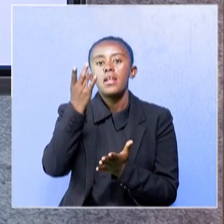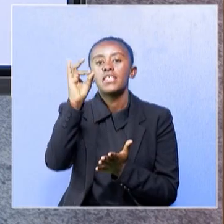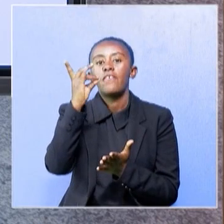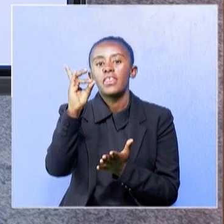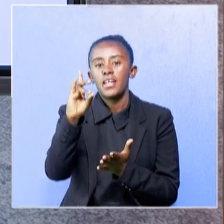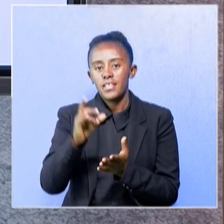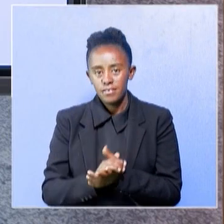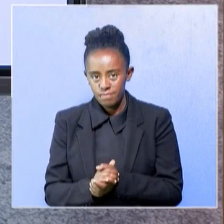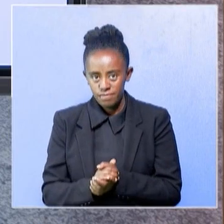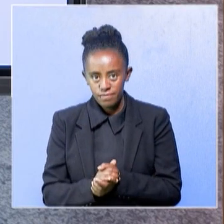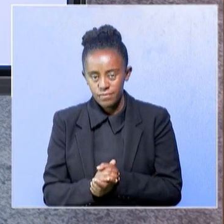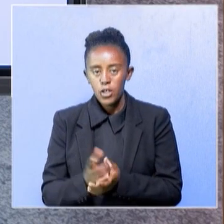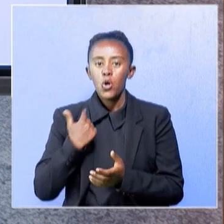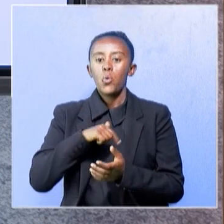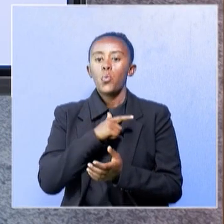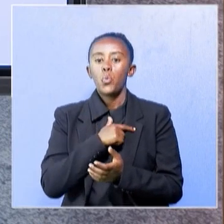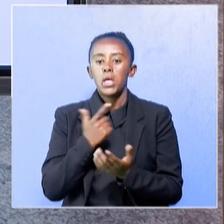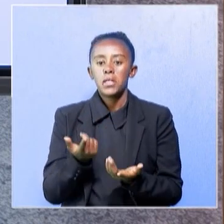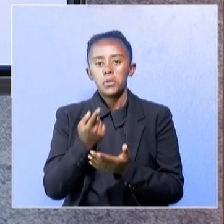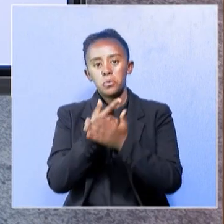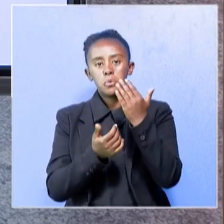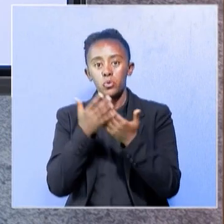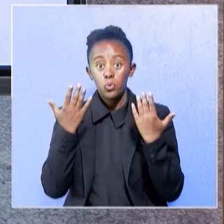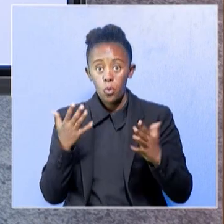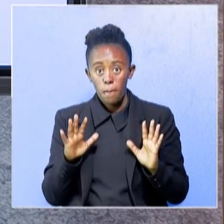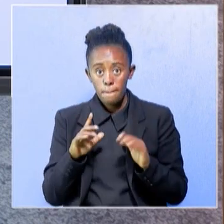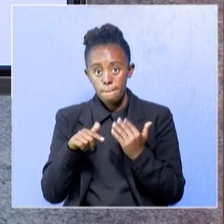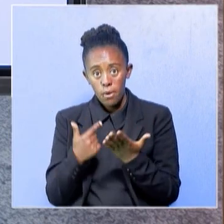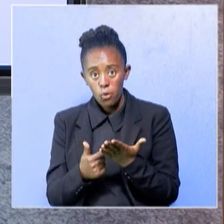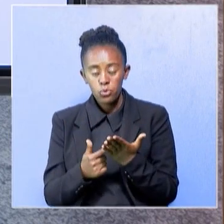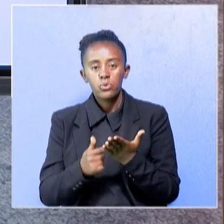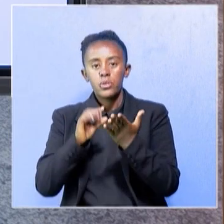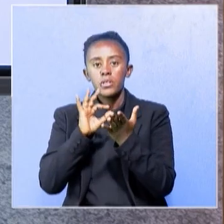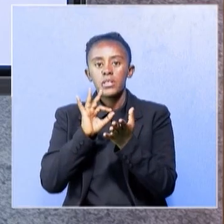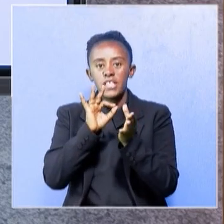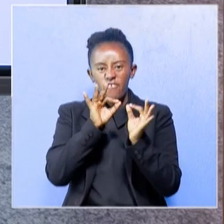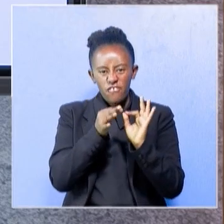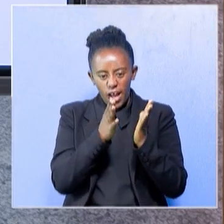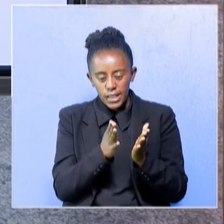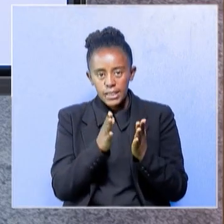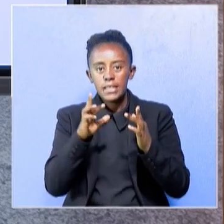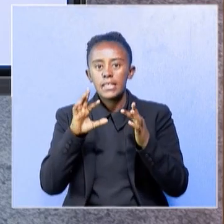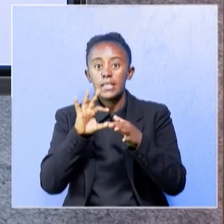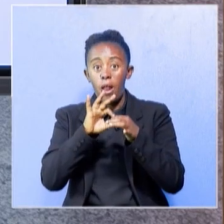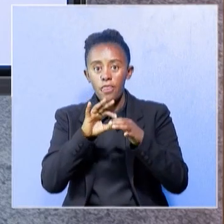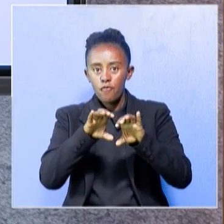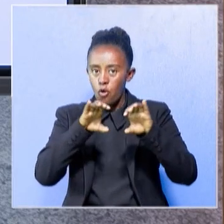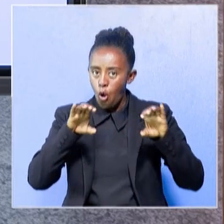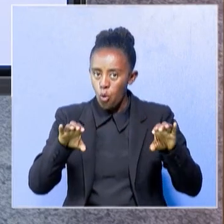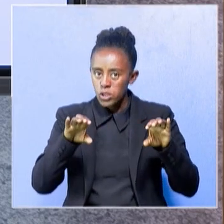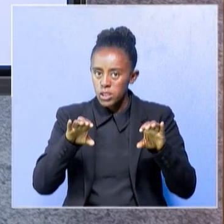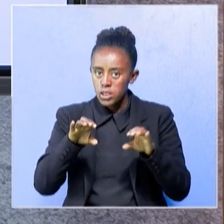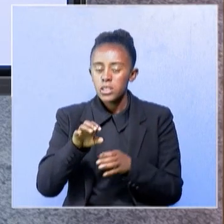17. We have been talking about the defining relative clauses. What do you mean by